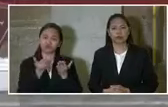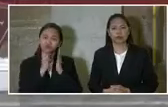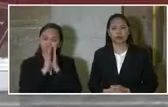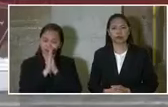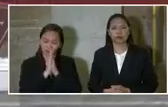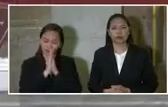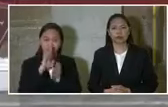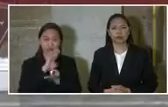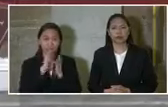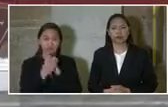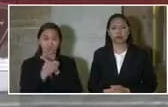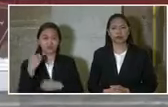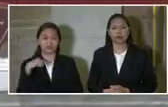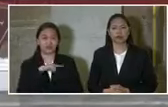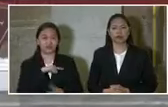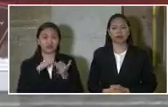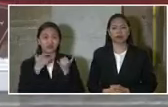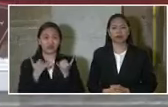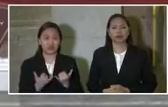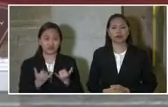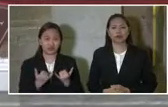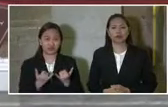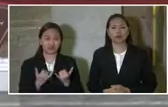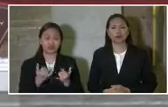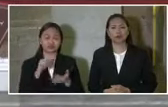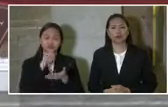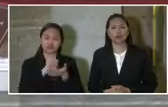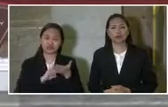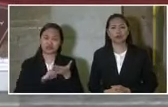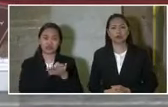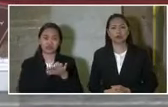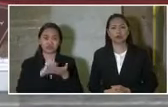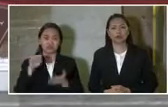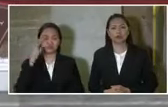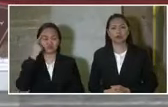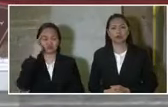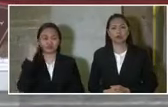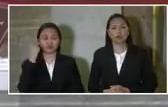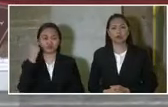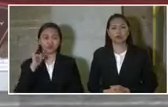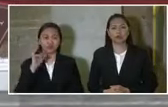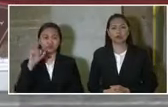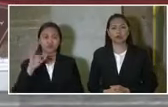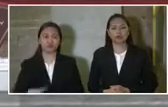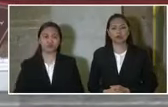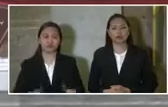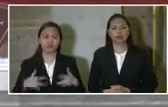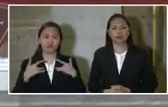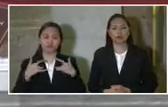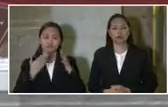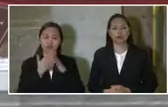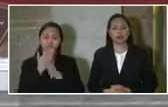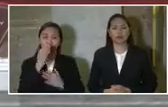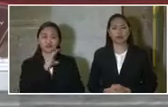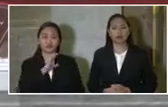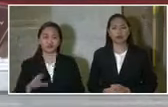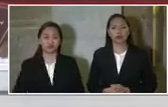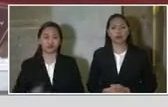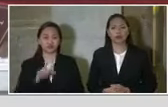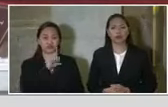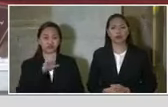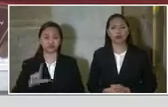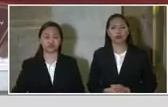may become for us now the sacrament of eternal life. Through Christ